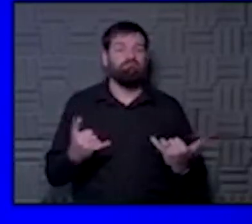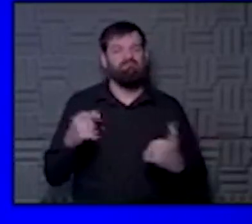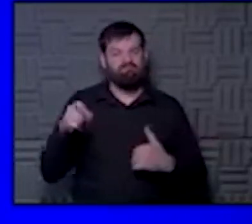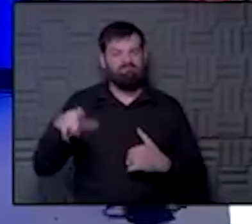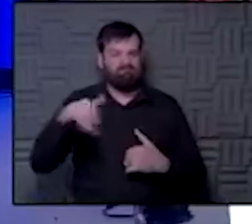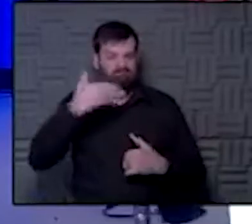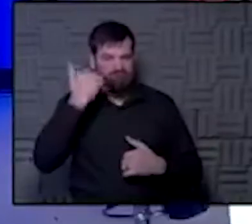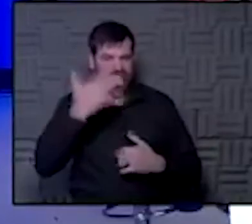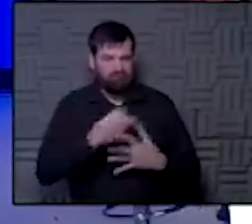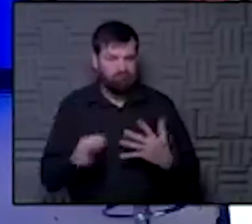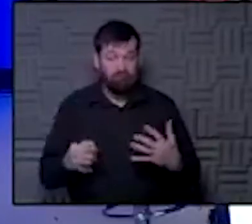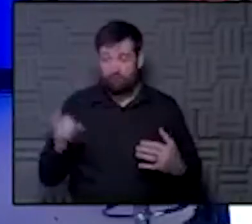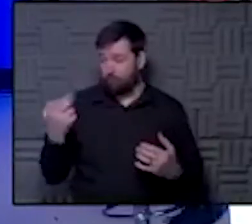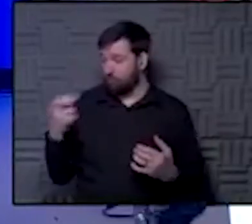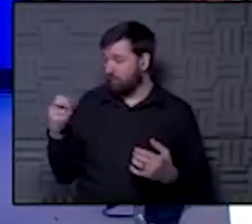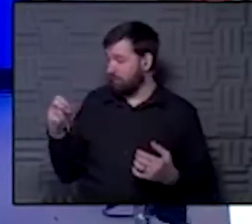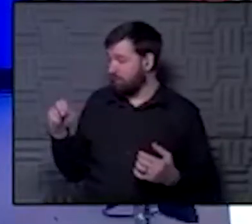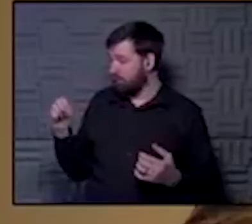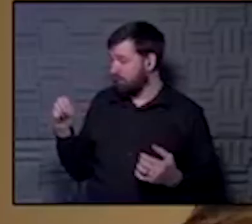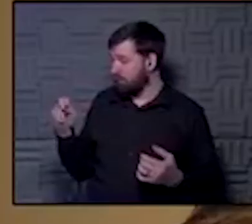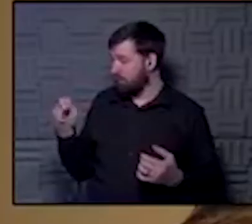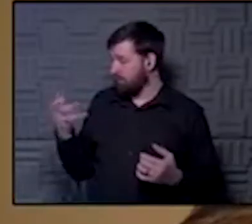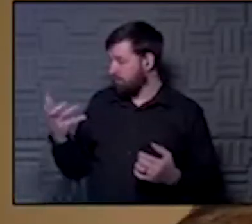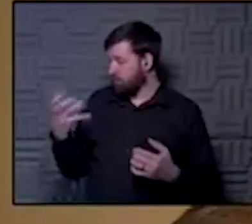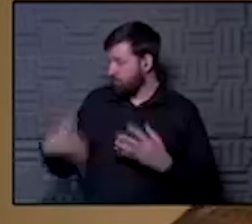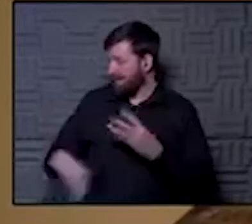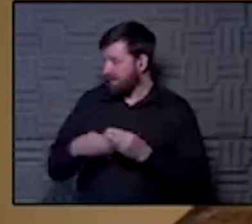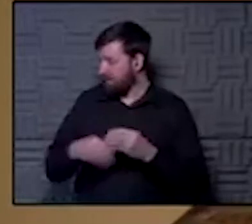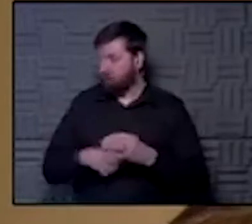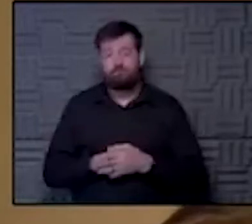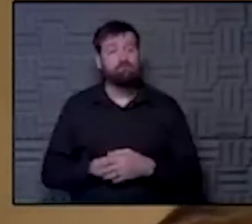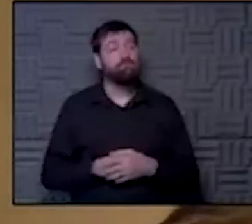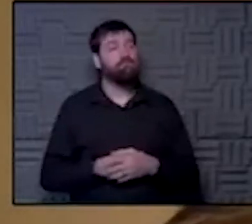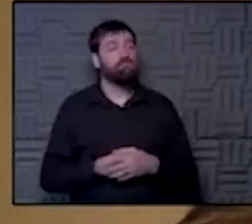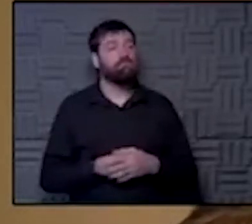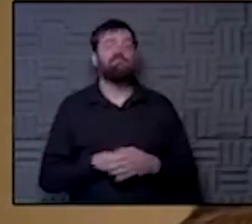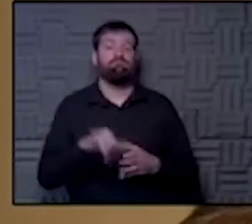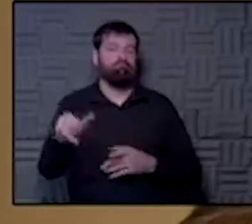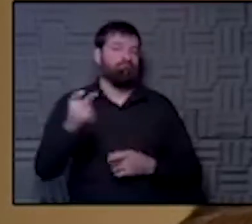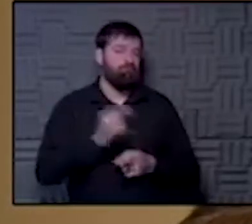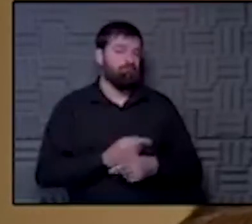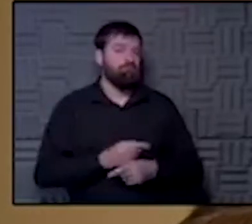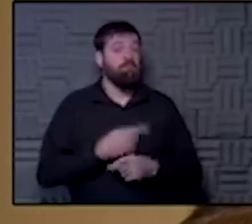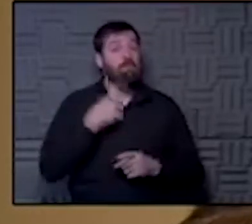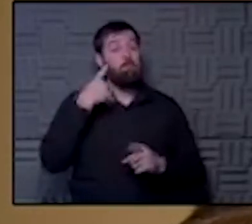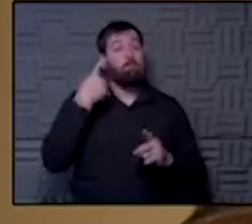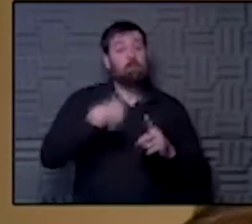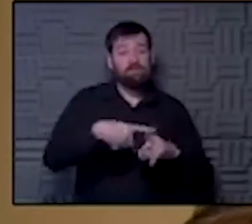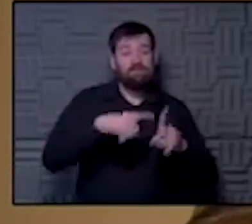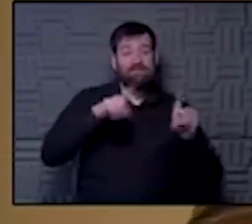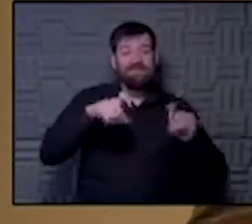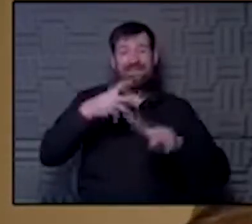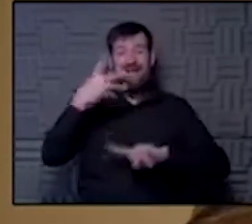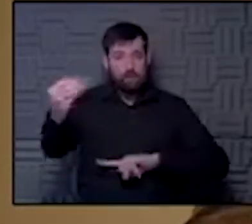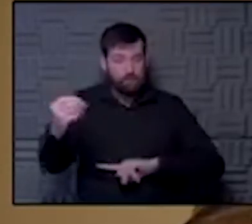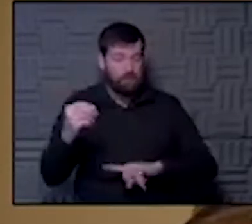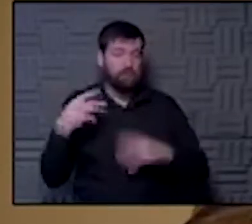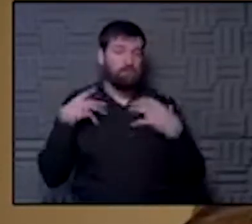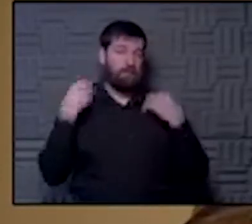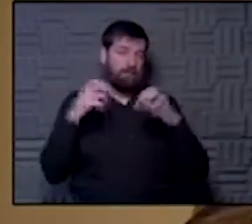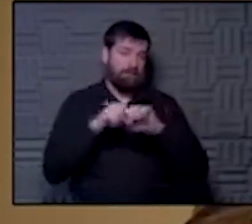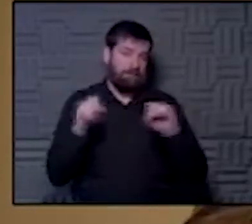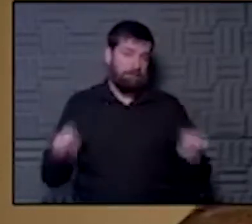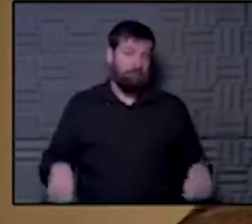that. Shannon, anything you want to add to that? Yeah, that's correct. So if you have a positive test outside the health system and are currently